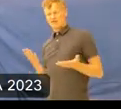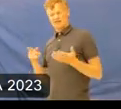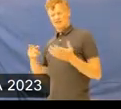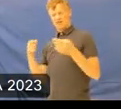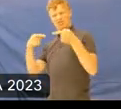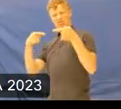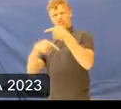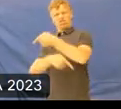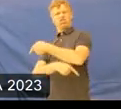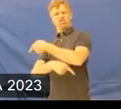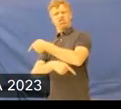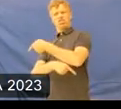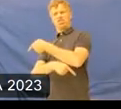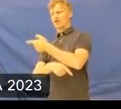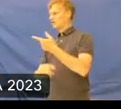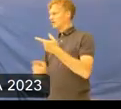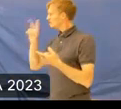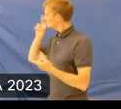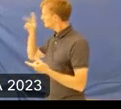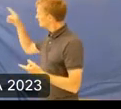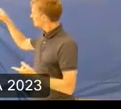600 milliseconds back into this